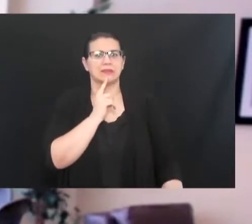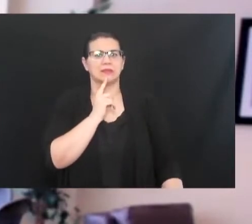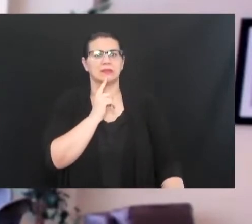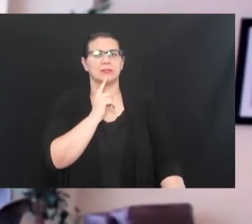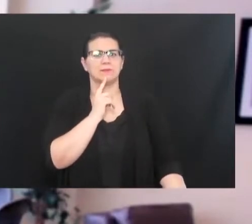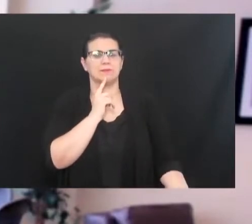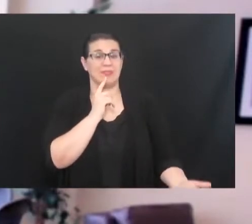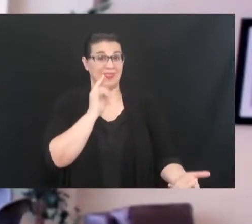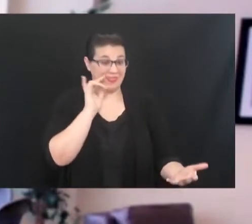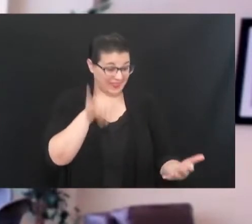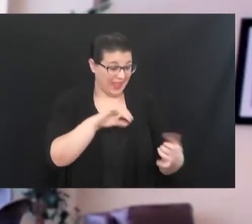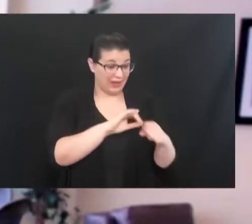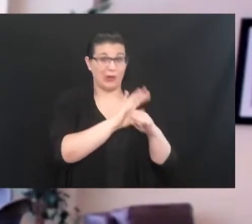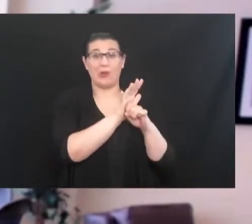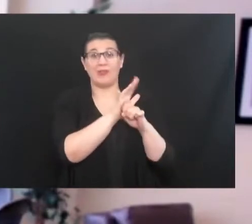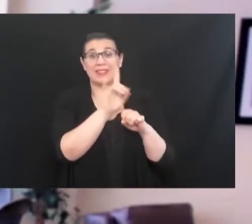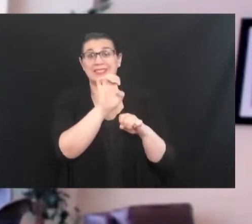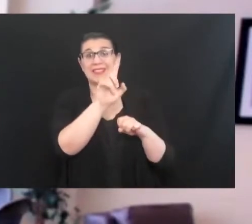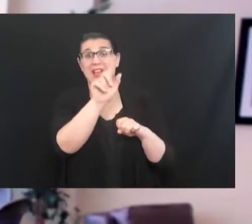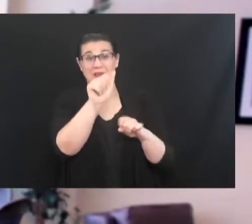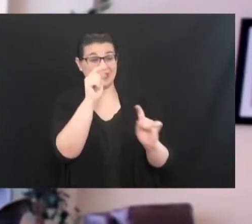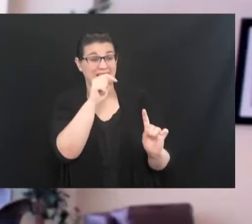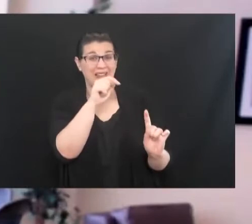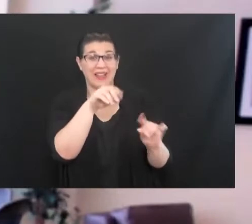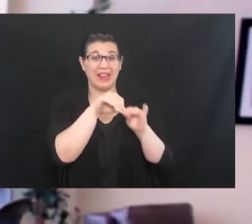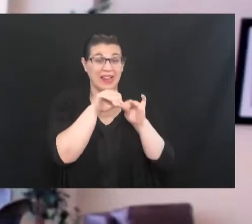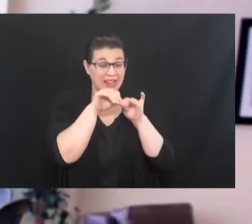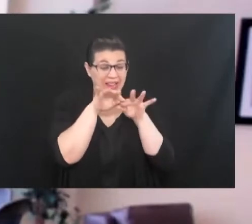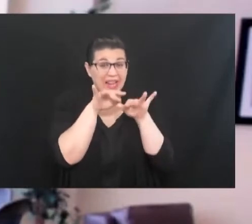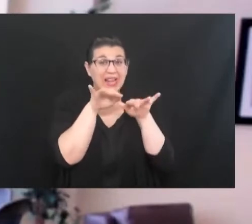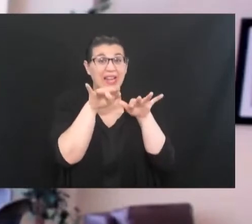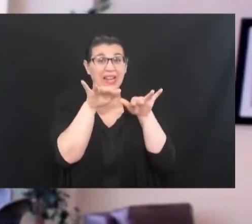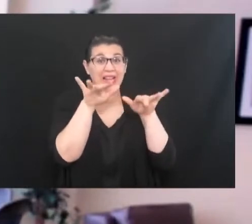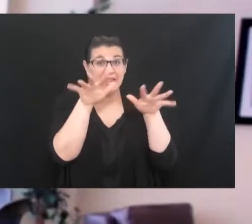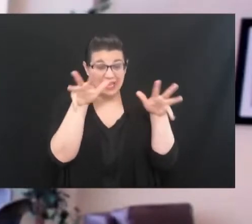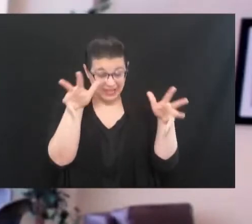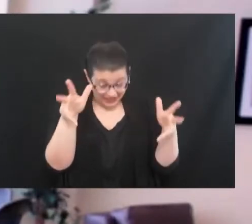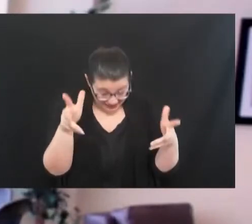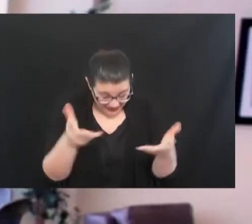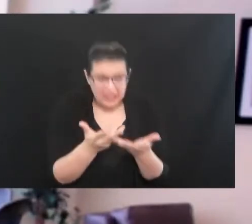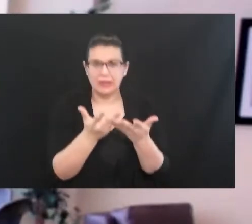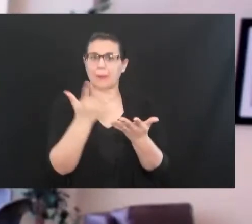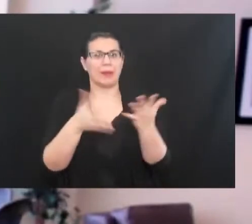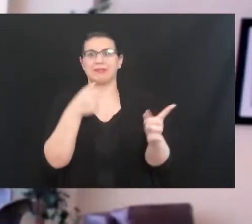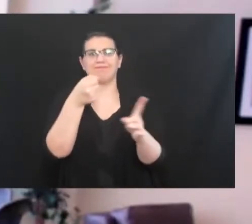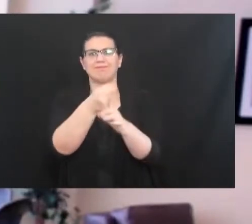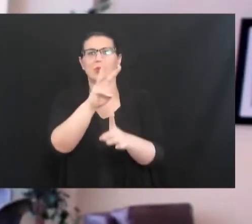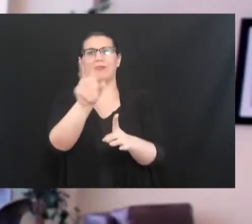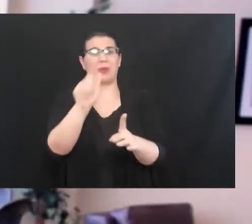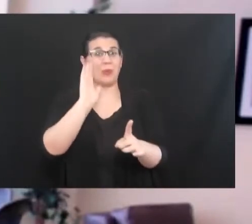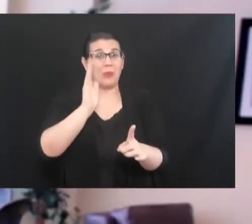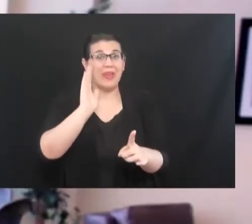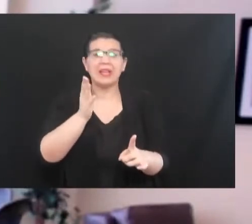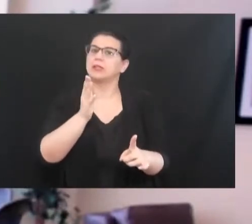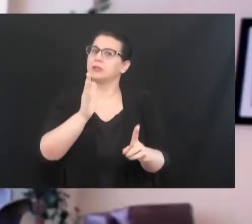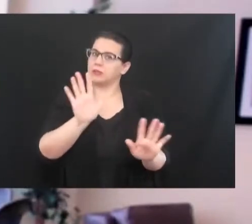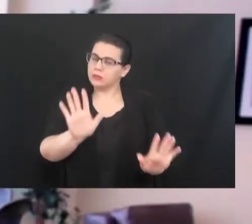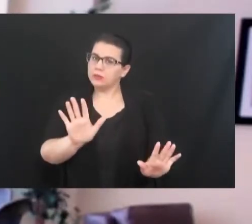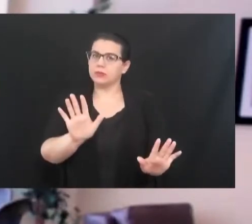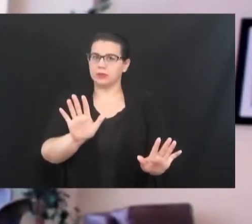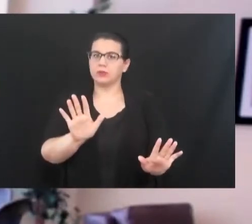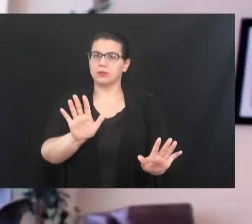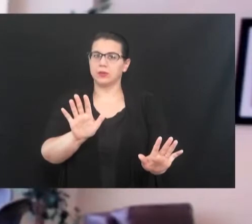anticipate that the Delta variant will come to West Virginia and will become our most dominant form